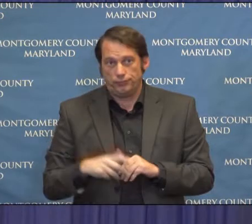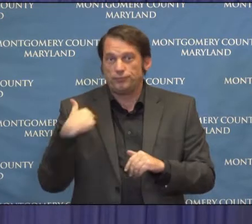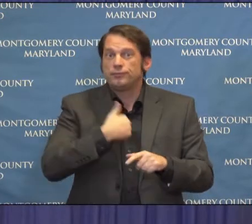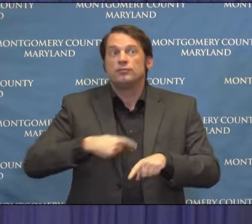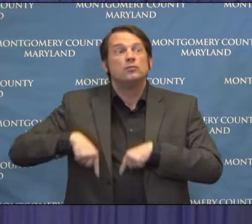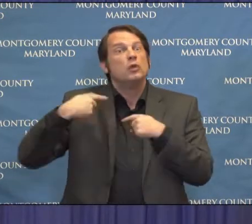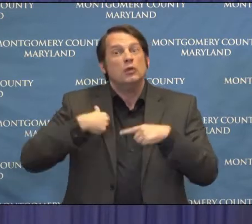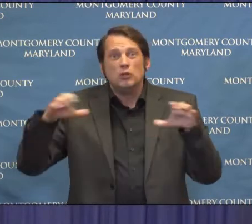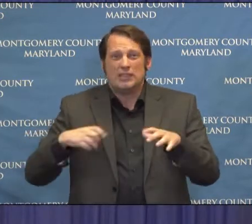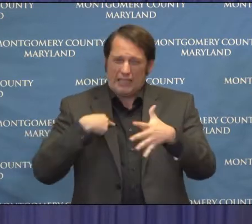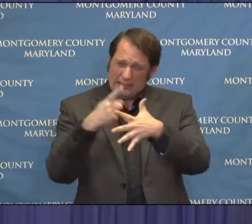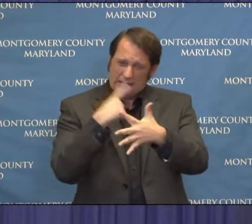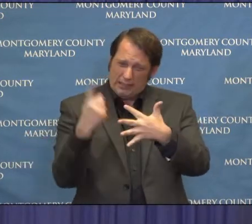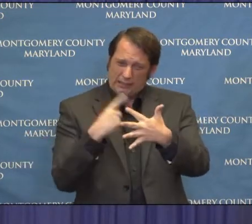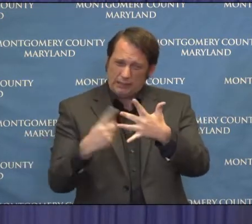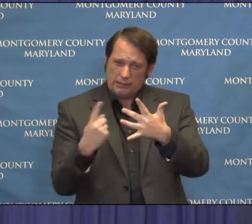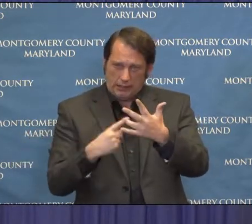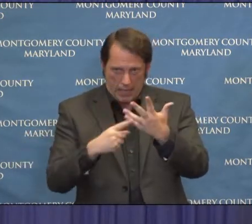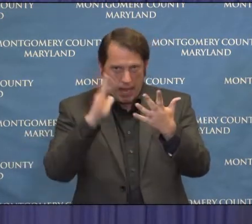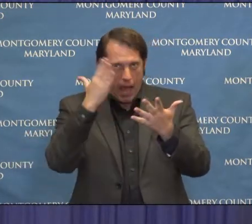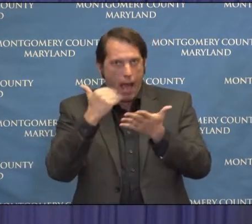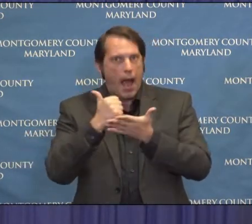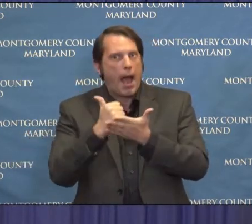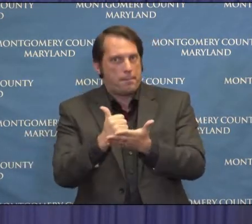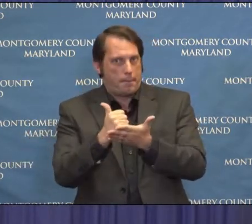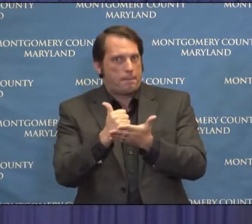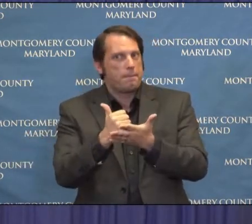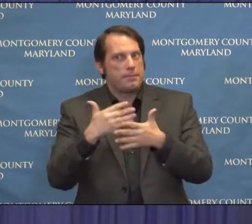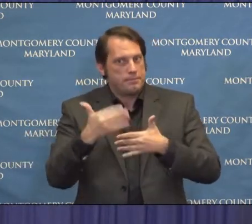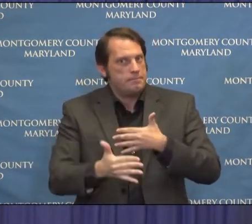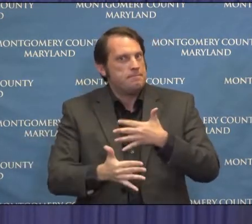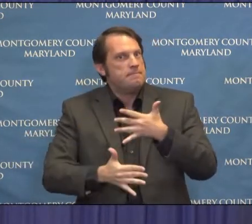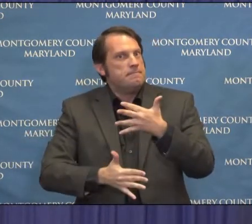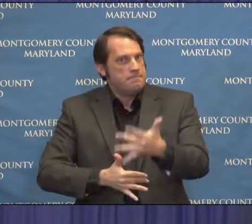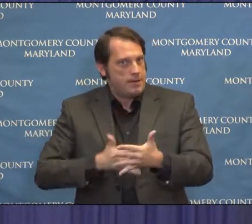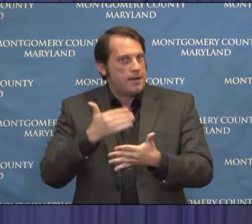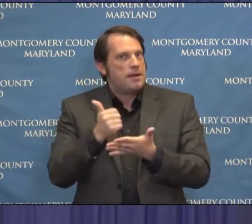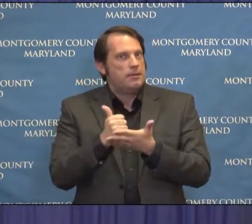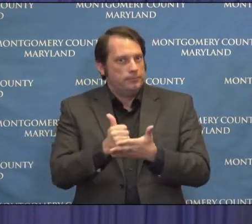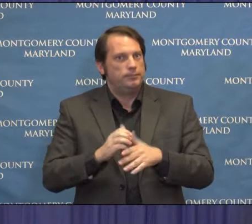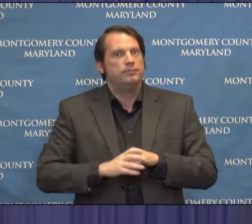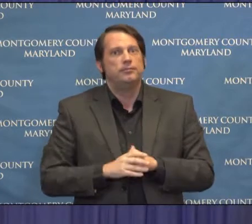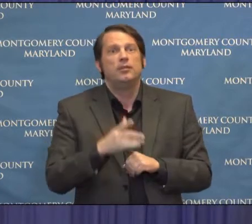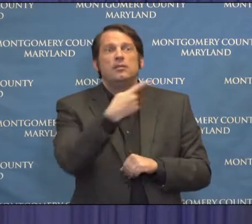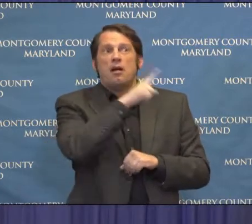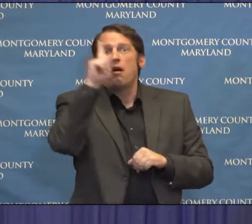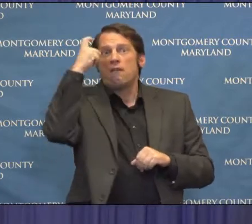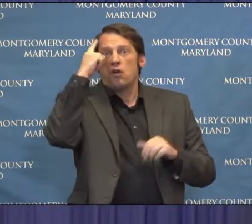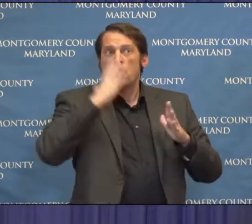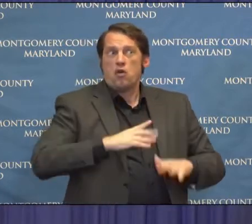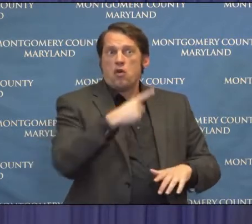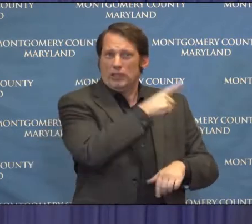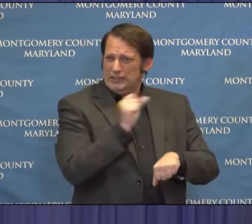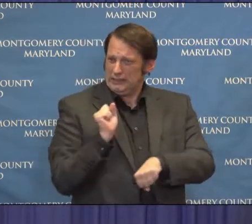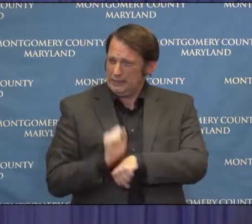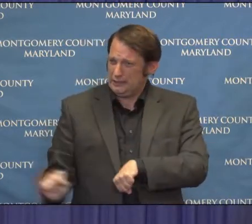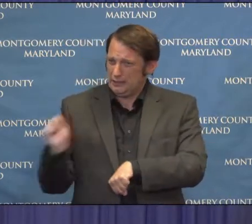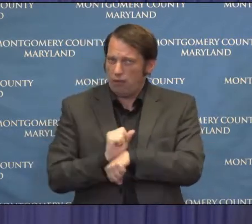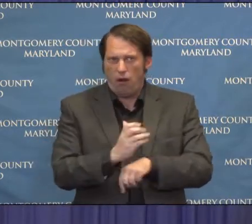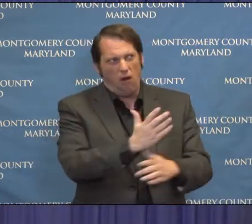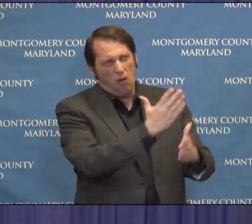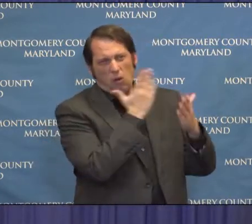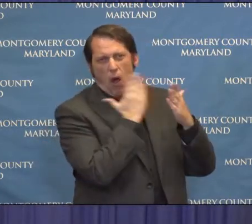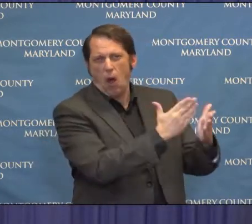Maryland. And I've been grateful to the governor for his cooperation and for the fact that he's actually been willing to